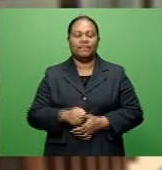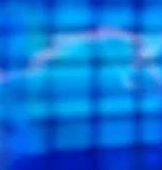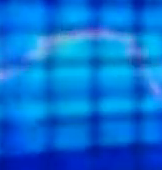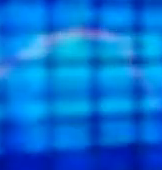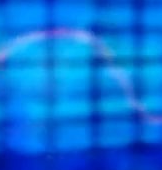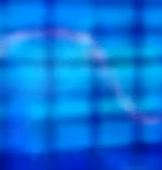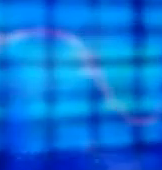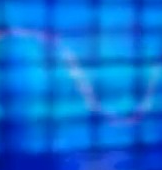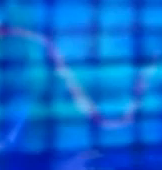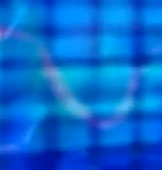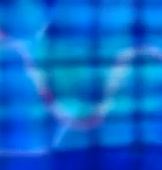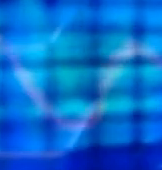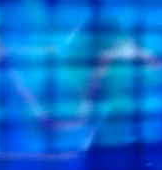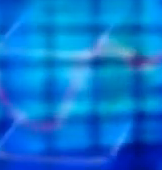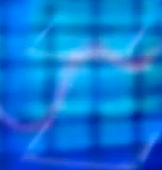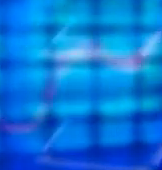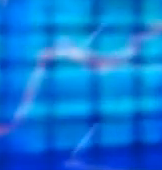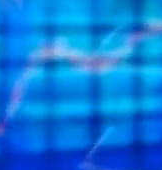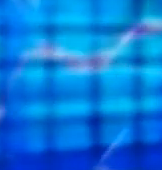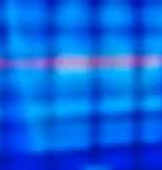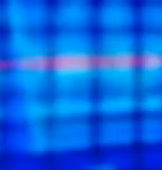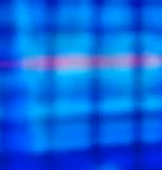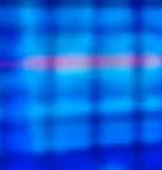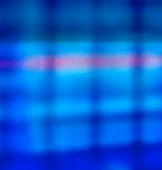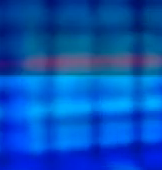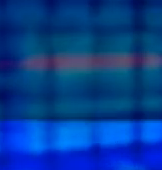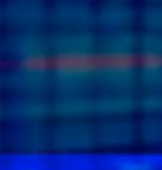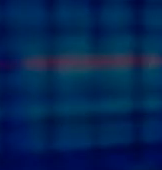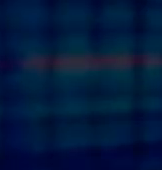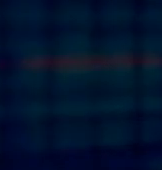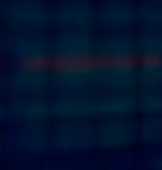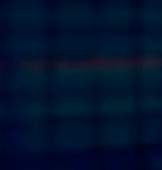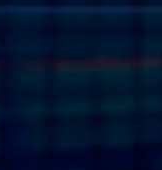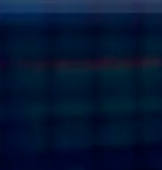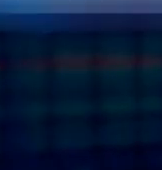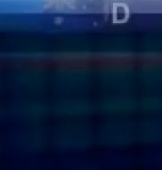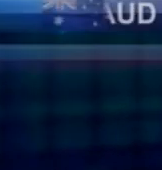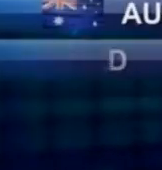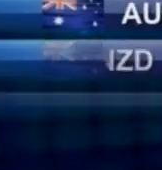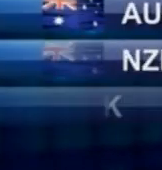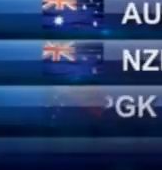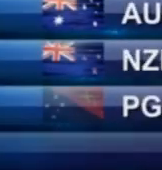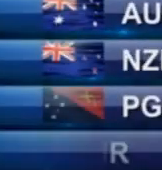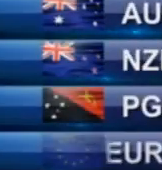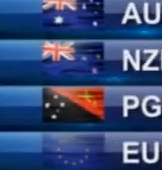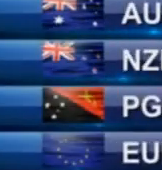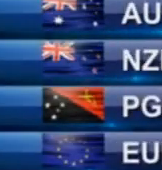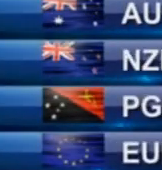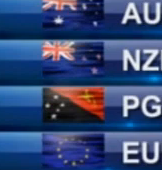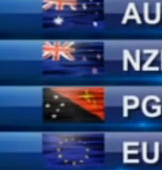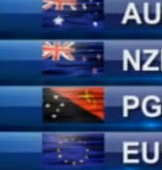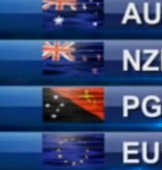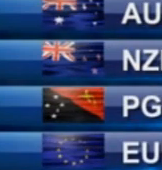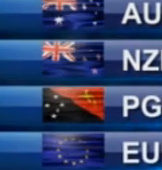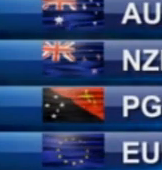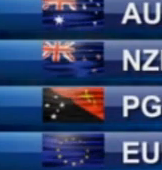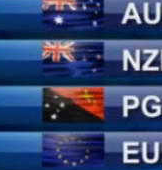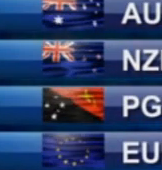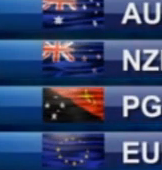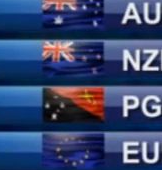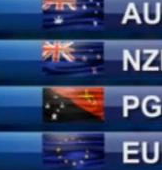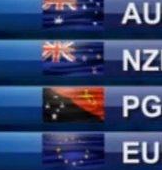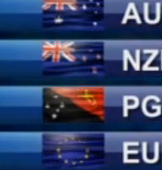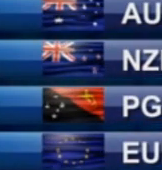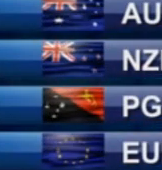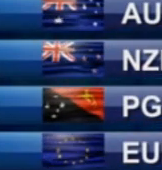tomorrow. Here are the local exchange rates as set early this morning. The Fiji dollar showed gains against the Chinese yuan, US greenback, PNG